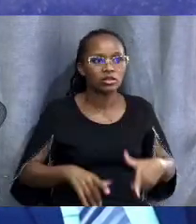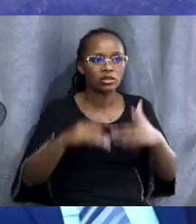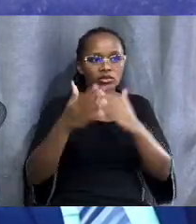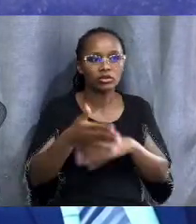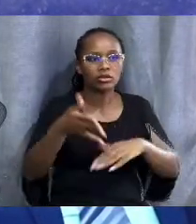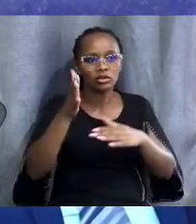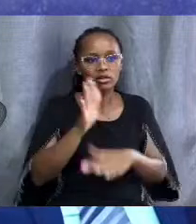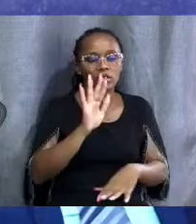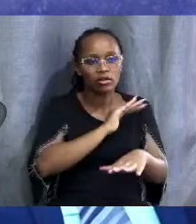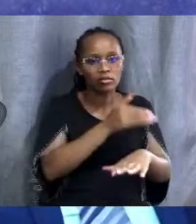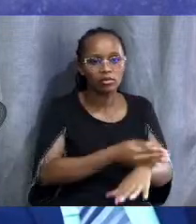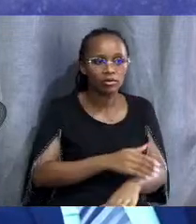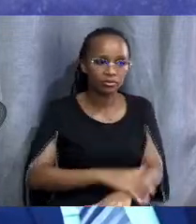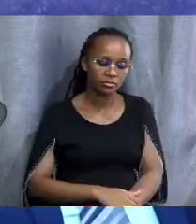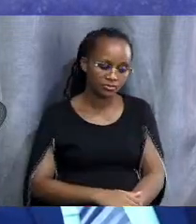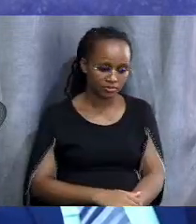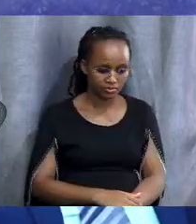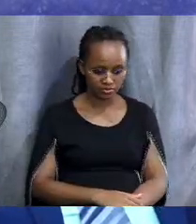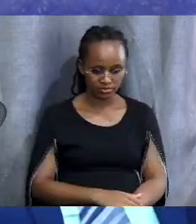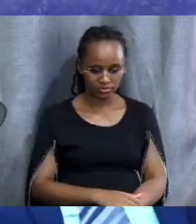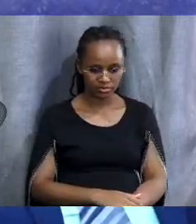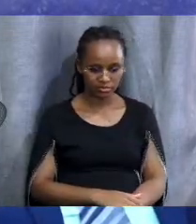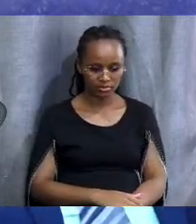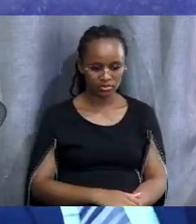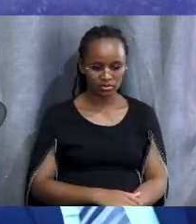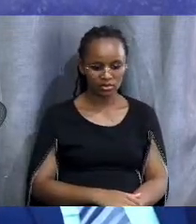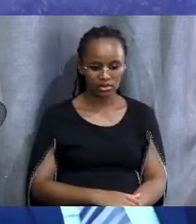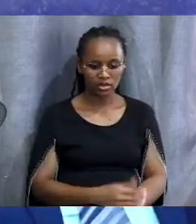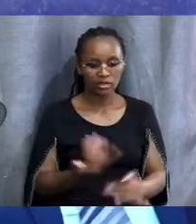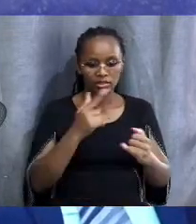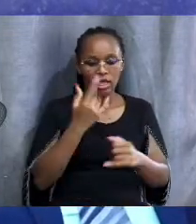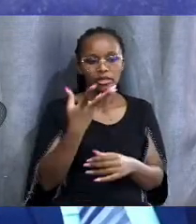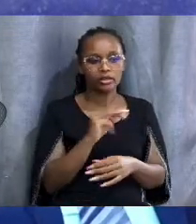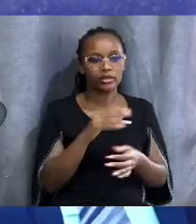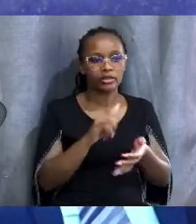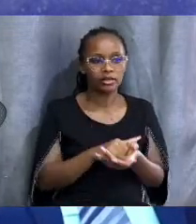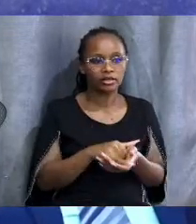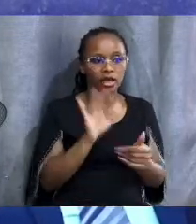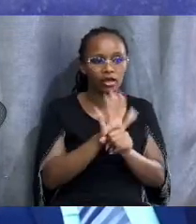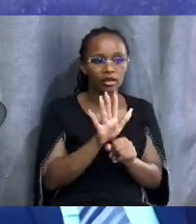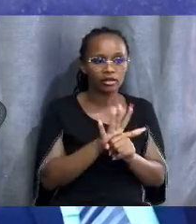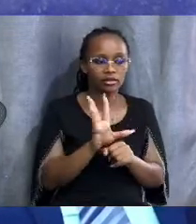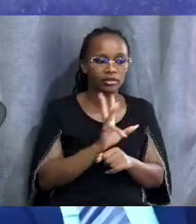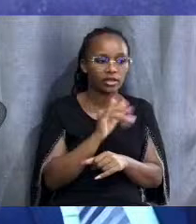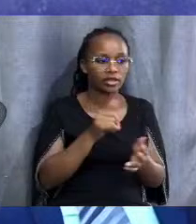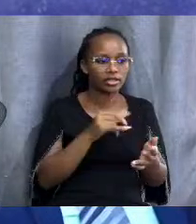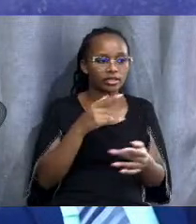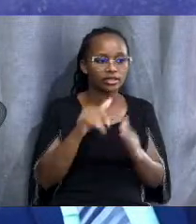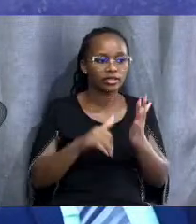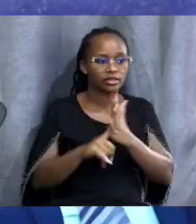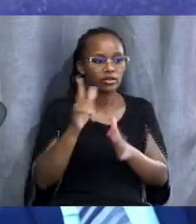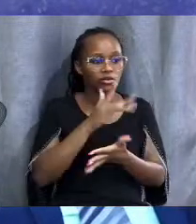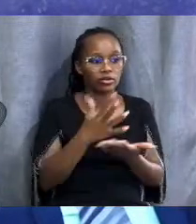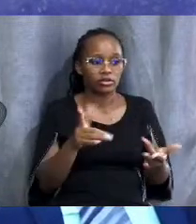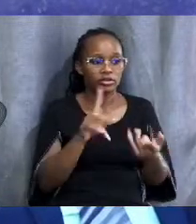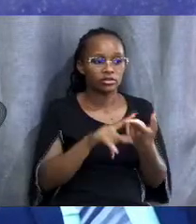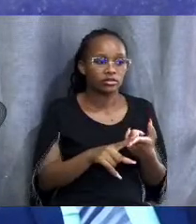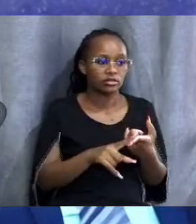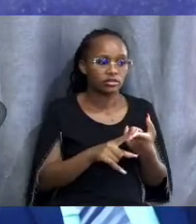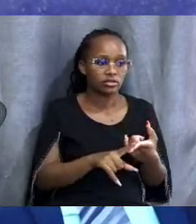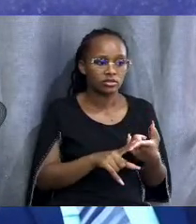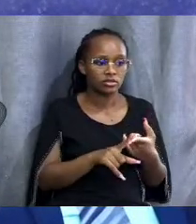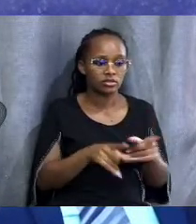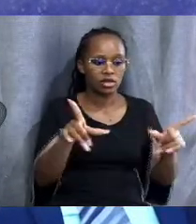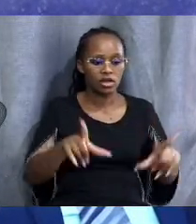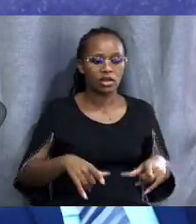God's power." So he was trying to tell them, as much as it is difficult for you to live